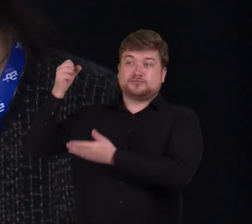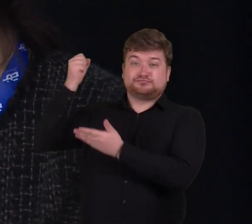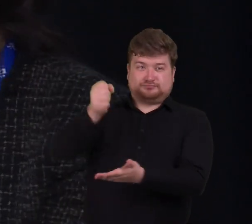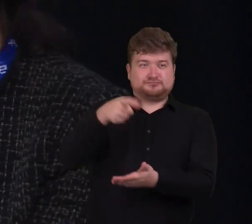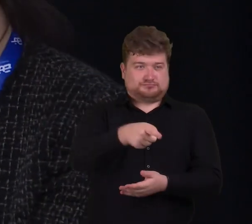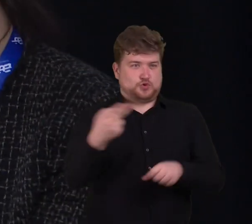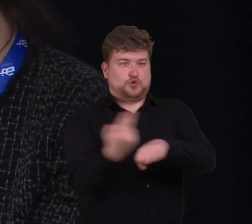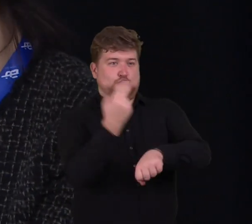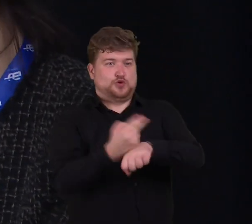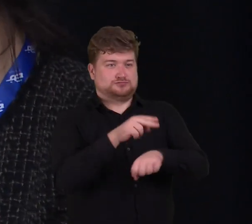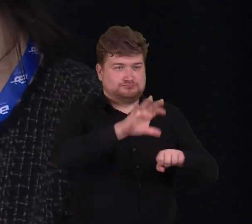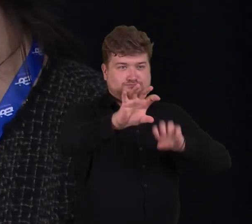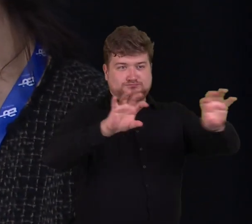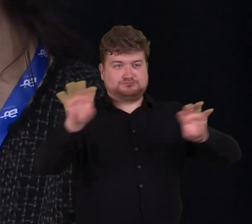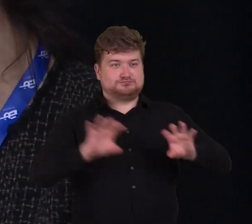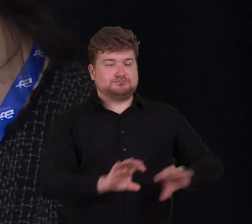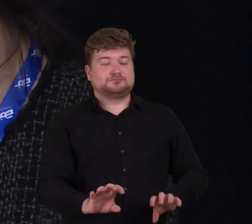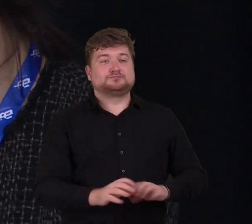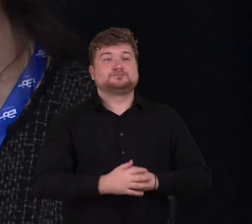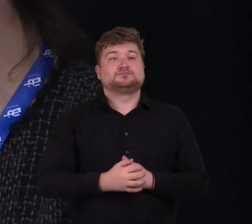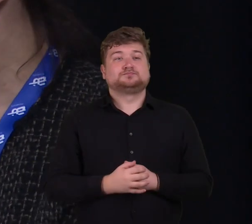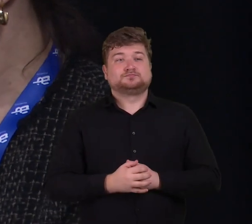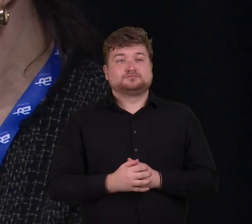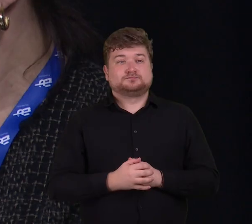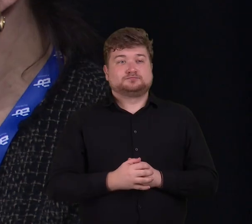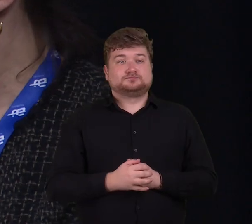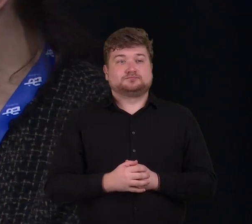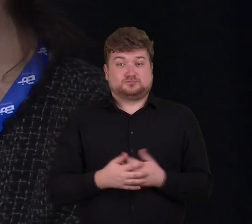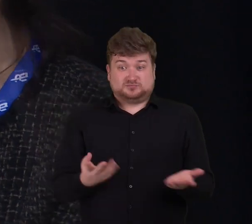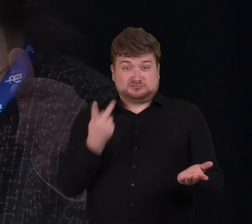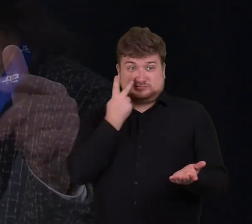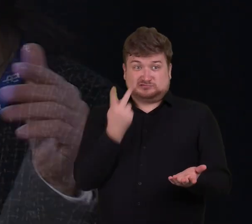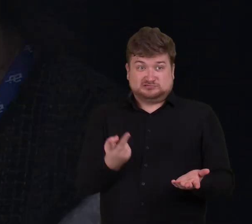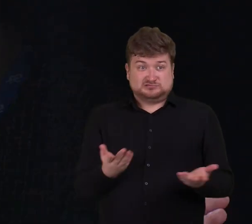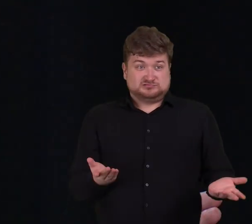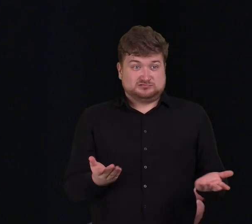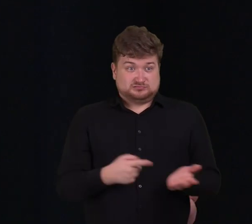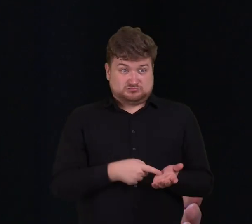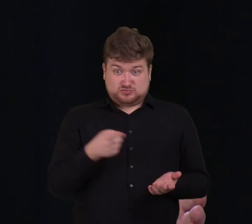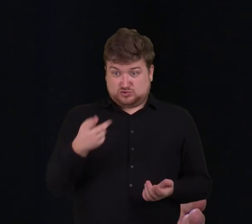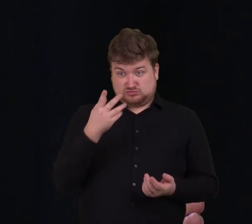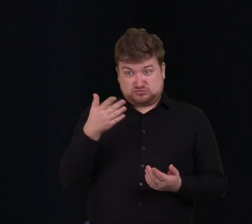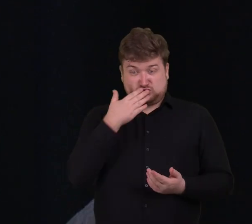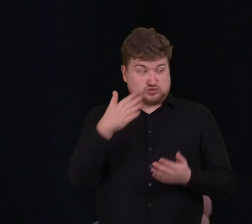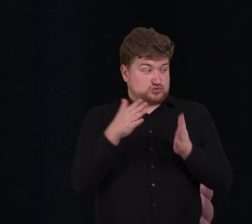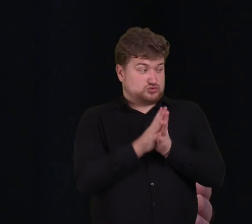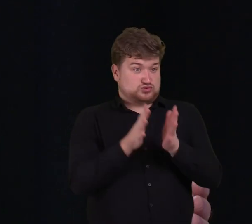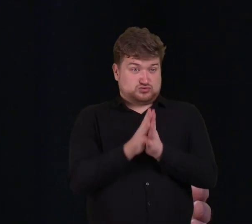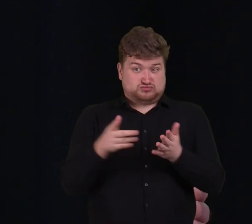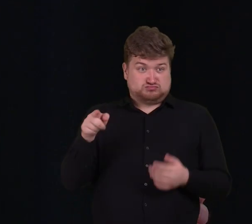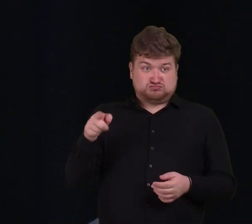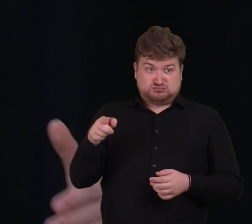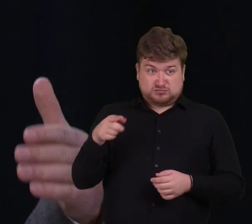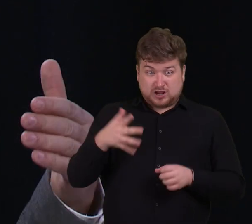ITI, CLLD, exactly. Interact. All these are used. My question is, do you incentivize somehow regional